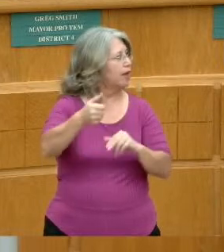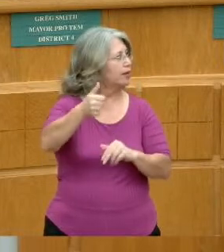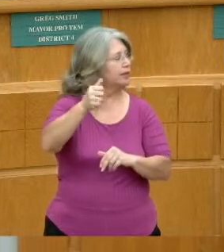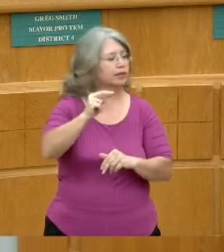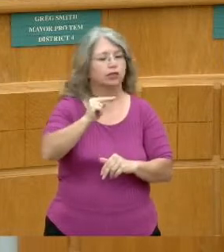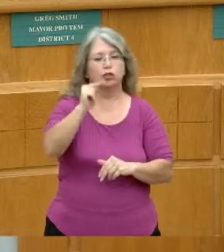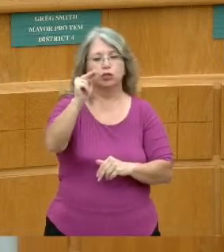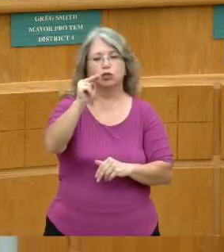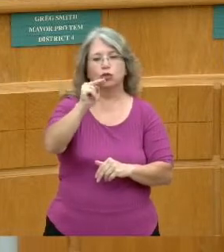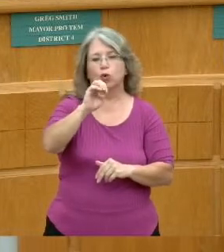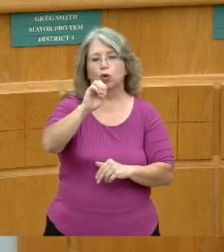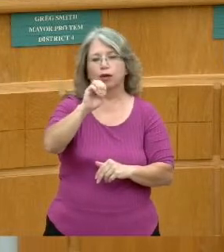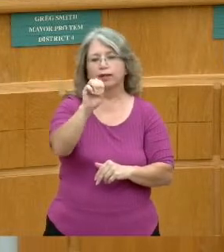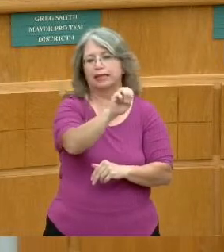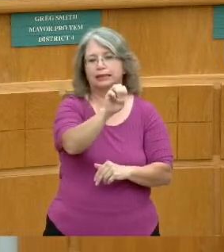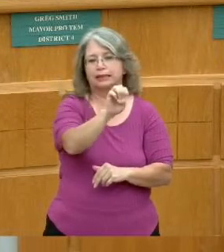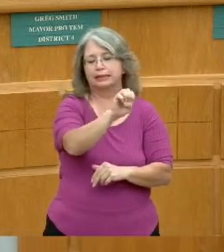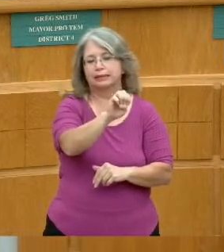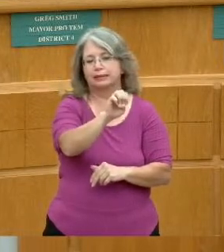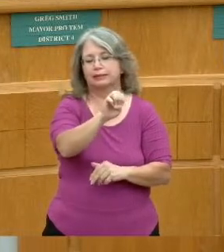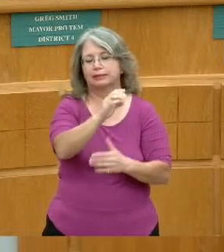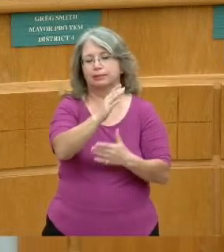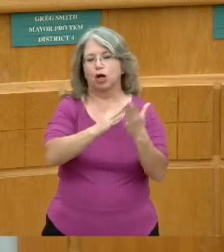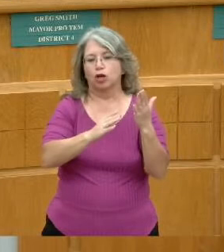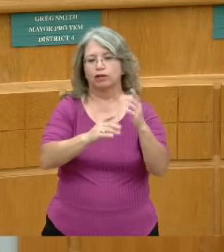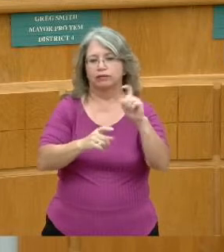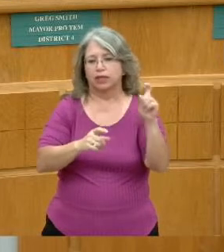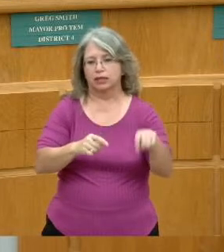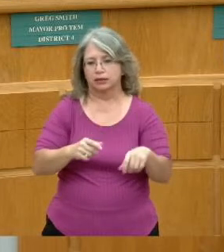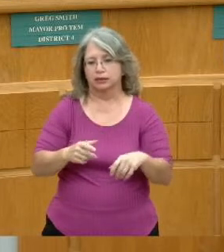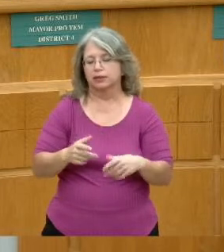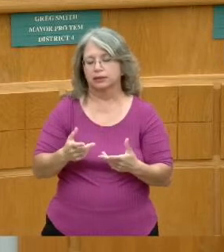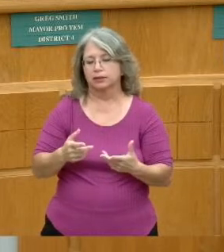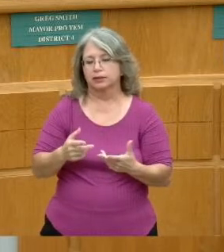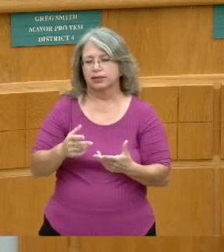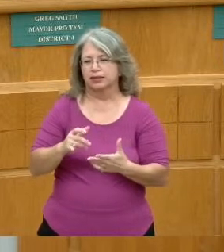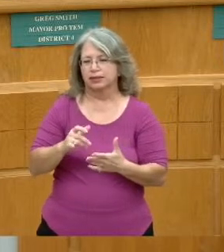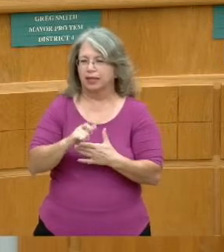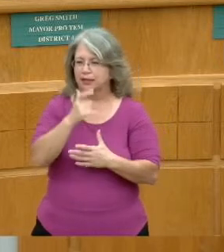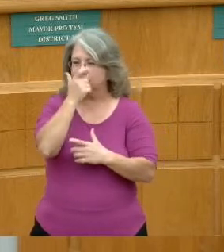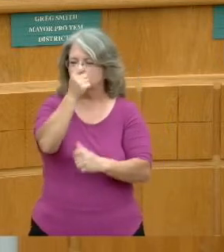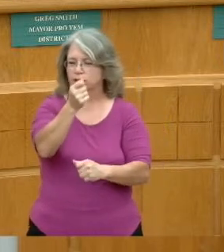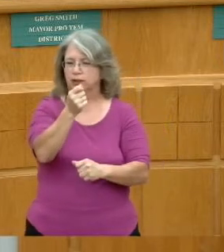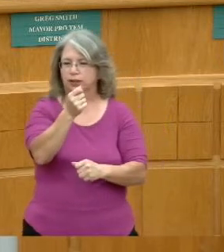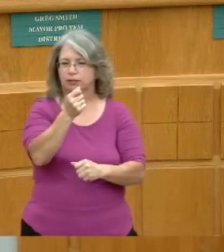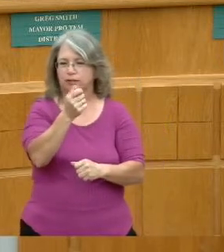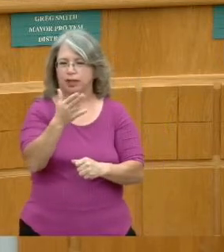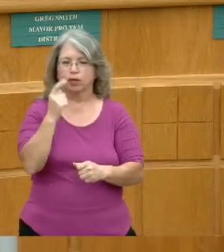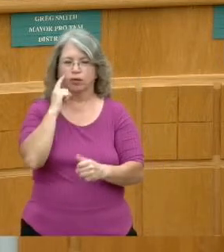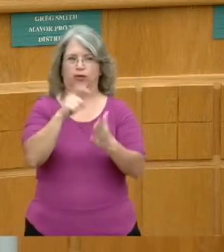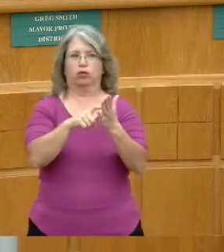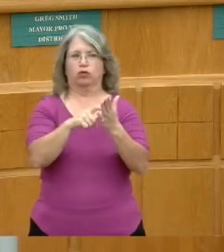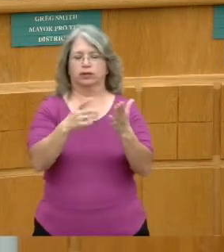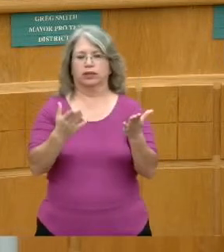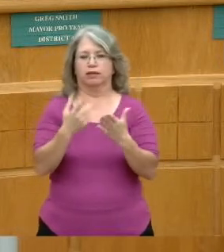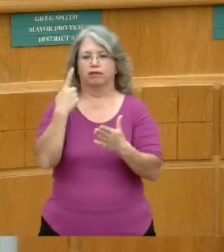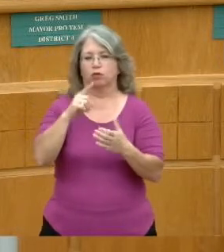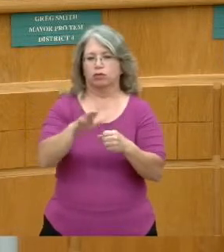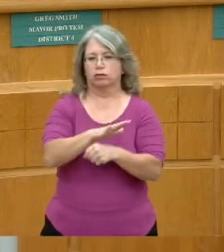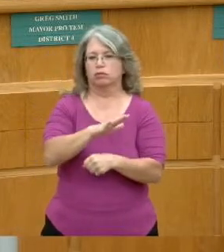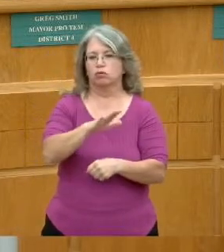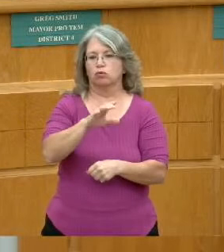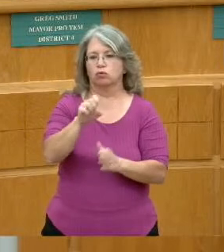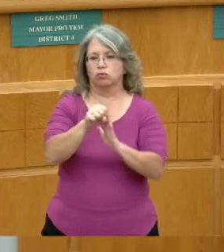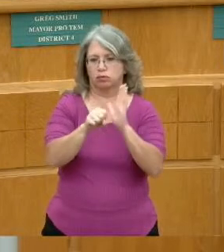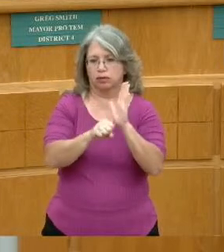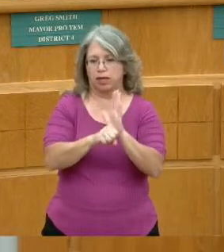Texas. So this is a really interesting phenomenon that we're observing here for the state of Texas. And this is one